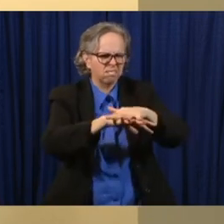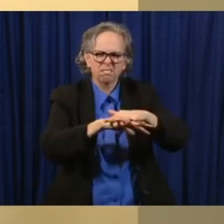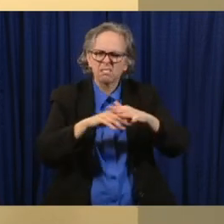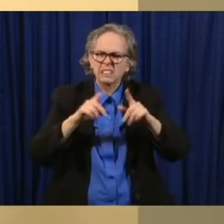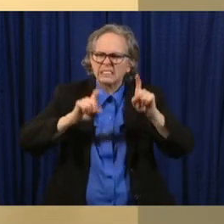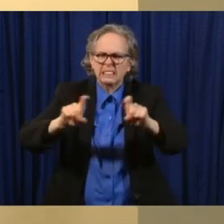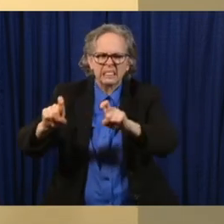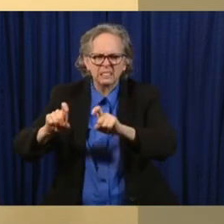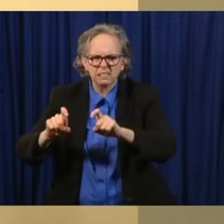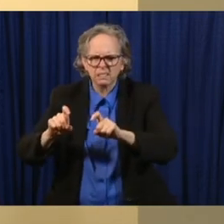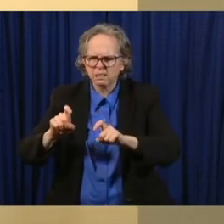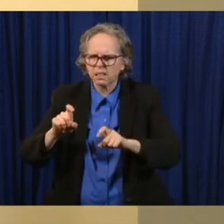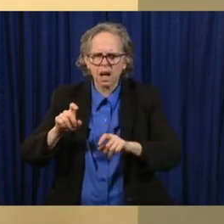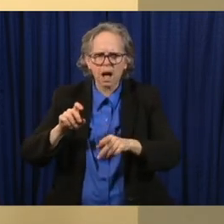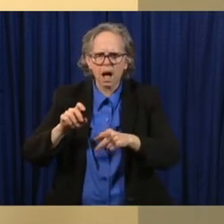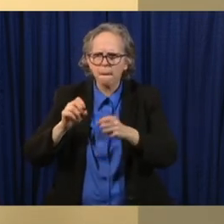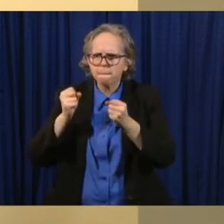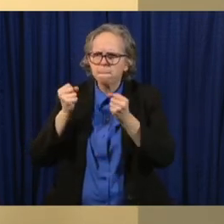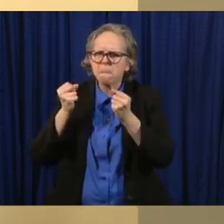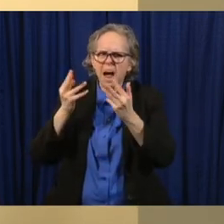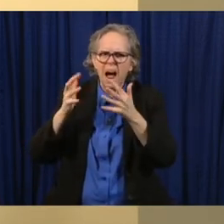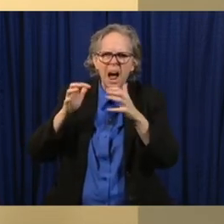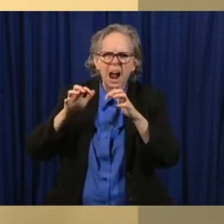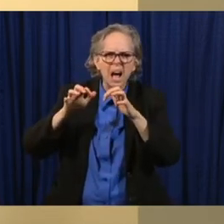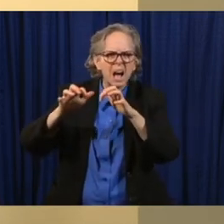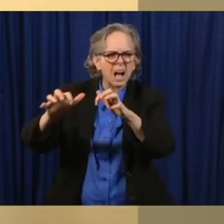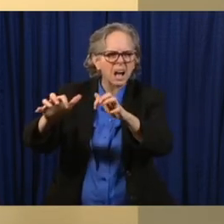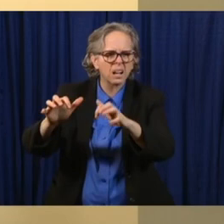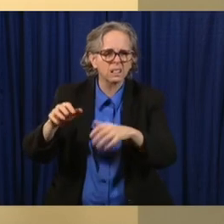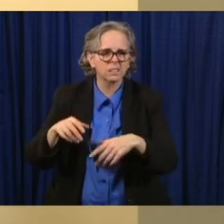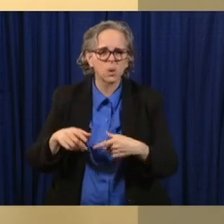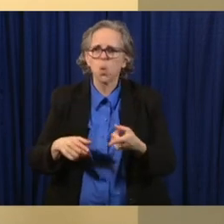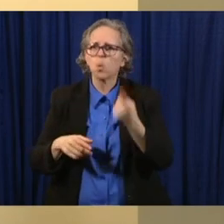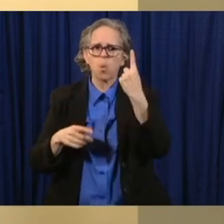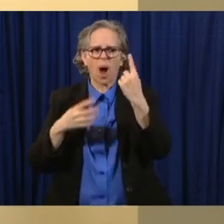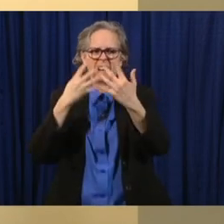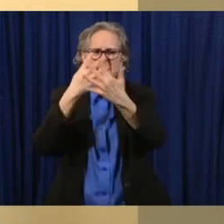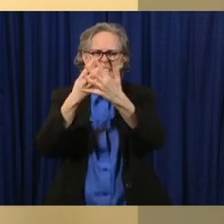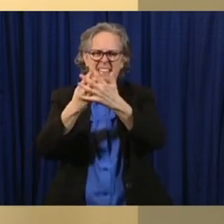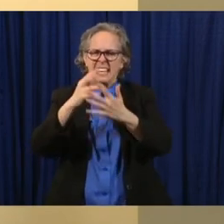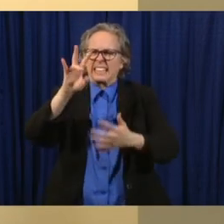asymptomatic cases, in one institution up to 70%. And we're starting